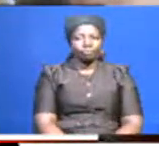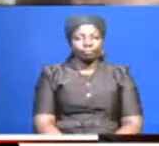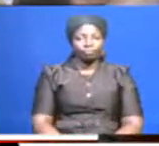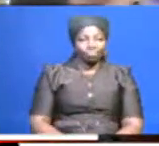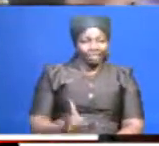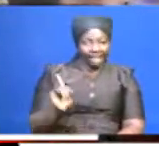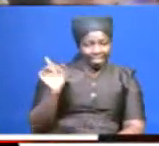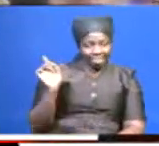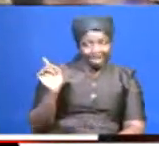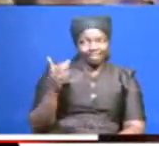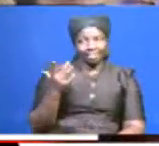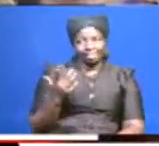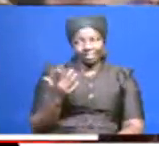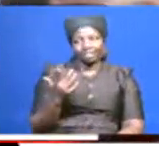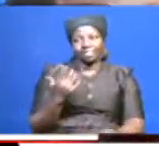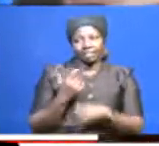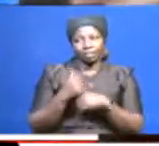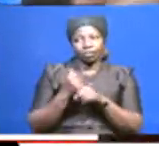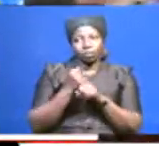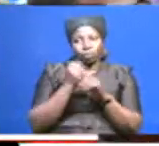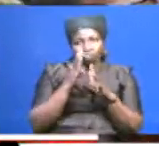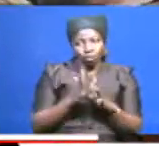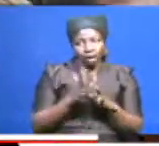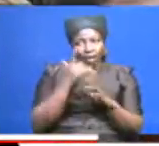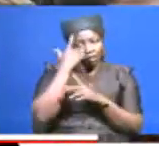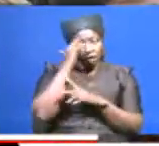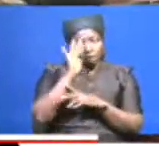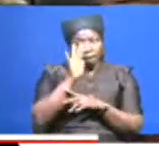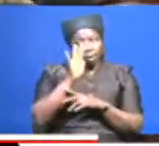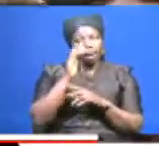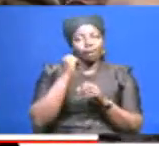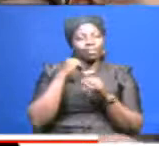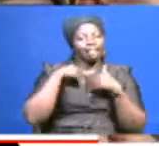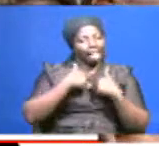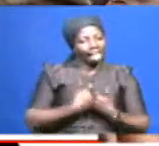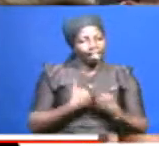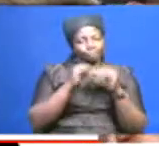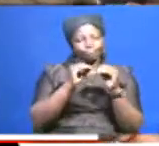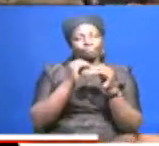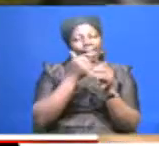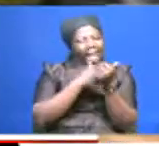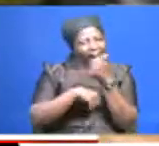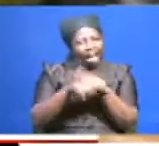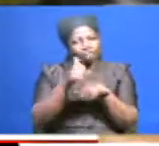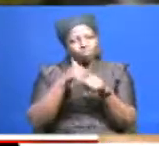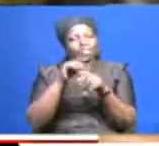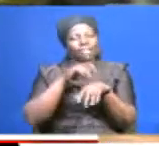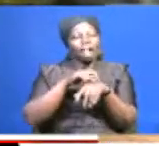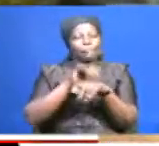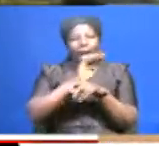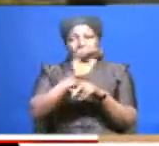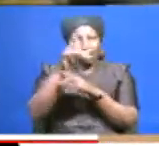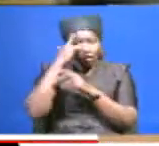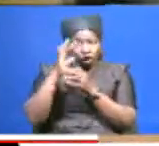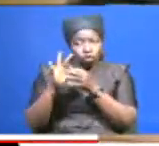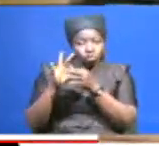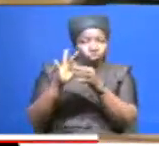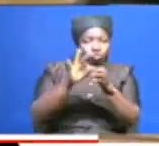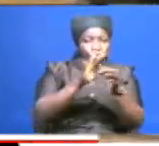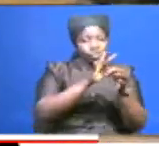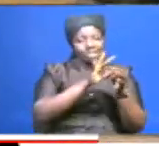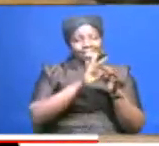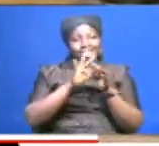White praised workers for their tireless efforts while calling for unity in nation building.